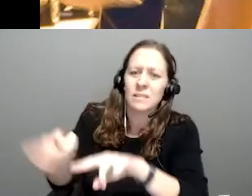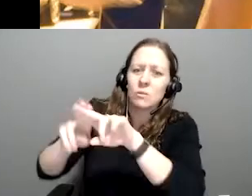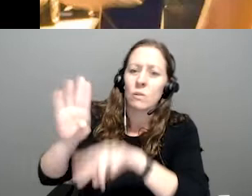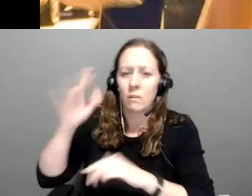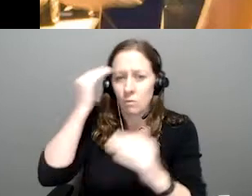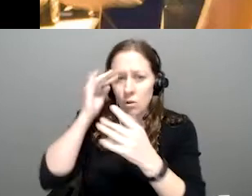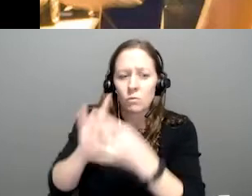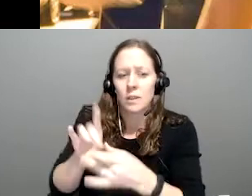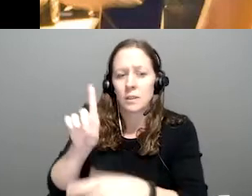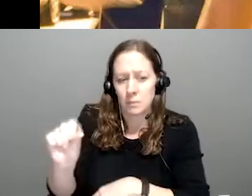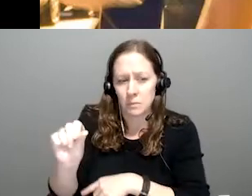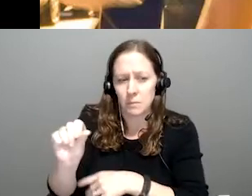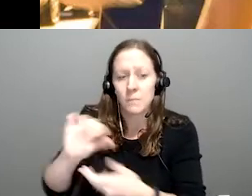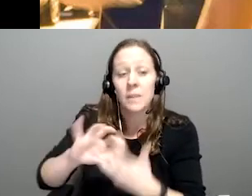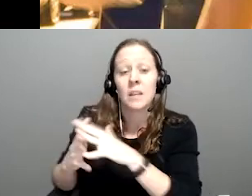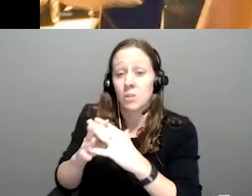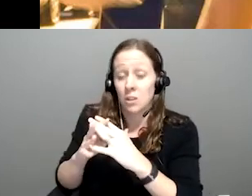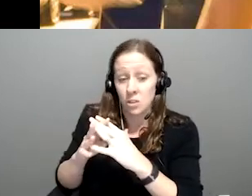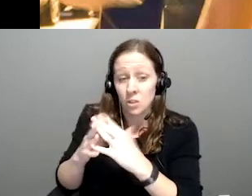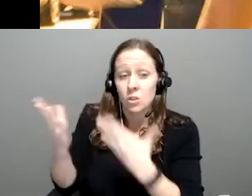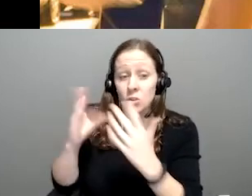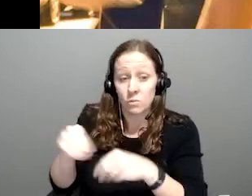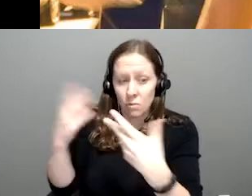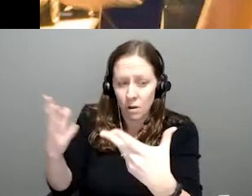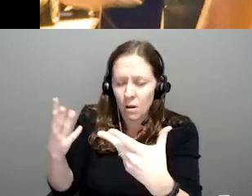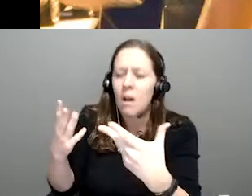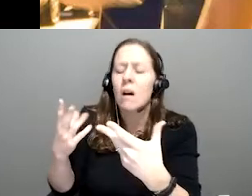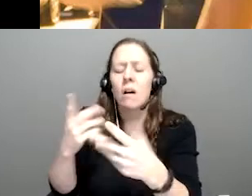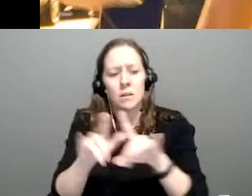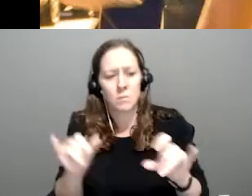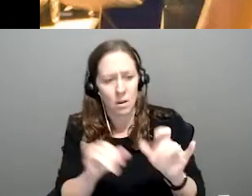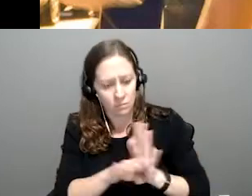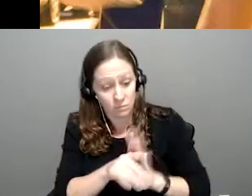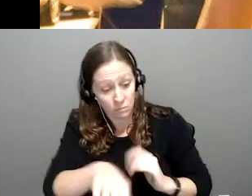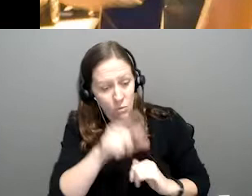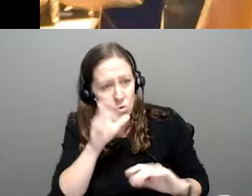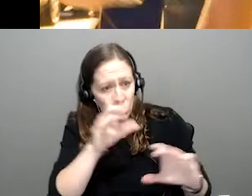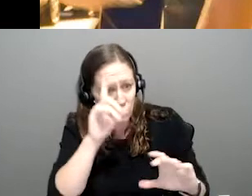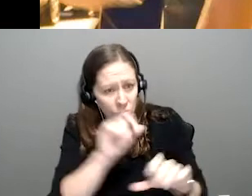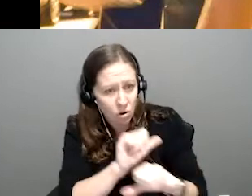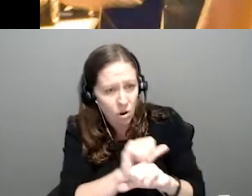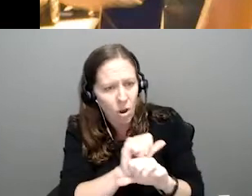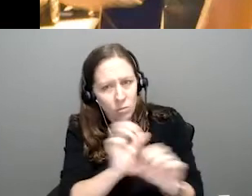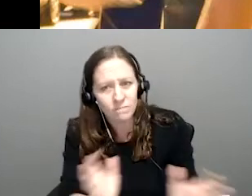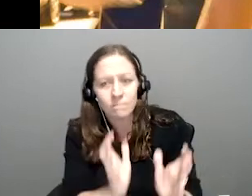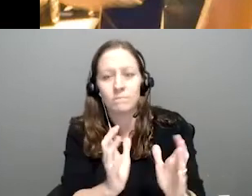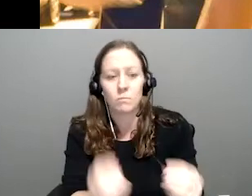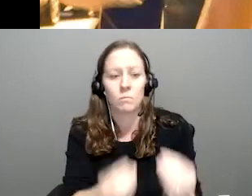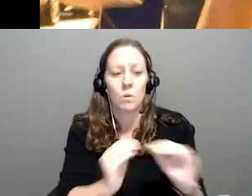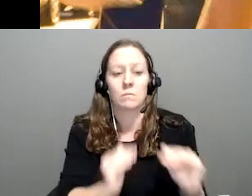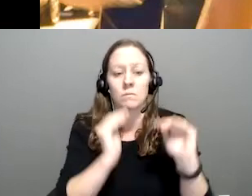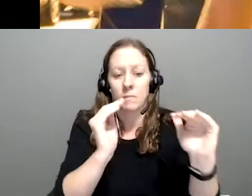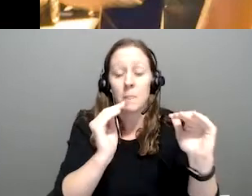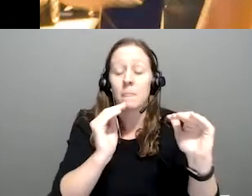intersectional service delivery, and in creating positive results for ambitious young job seekers living with disabilities. We will begin the panel